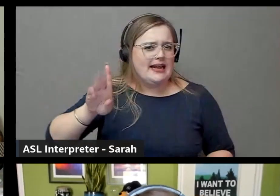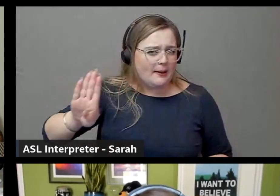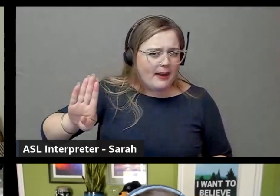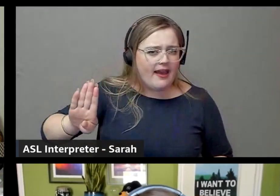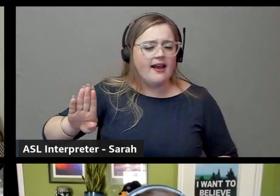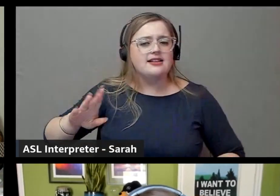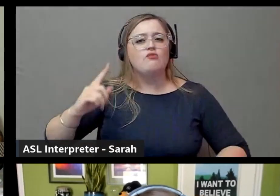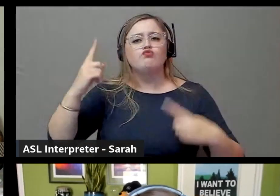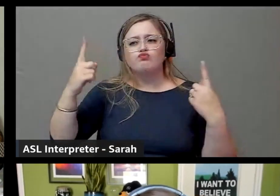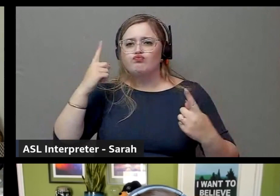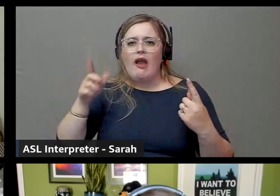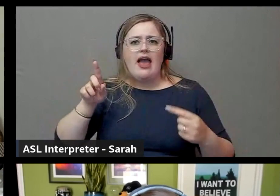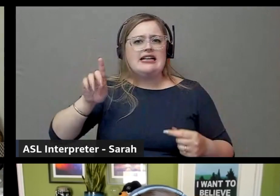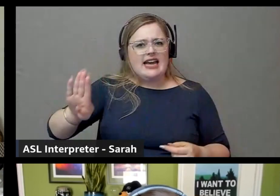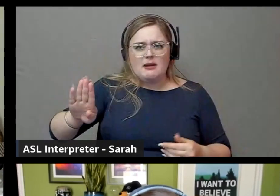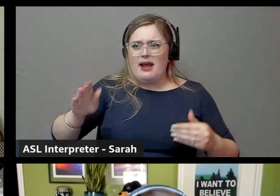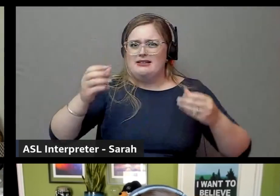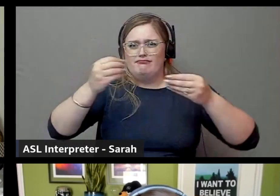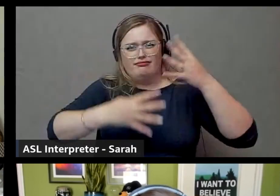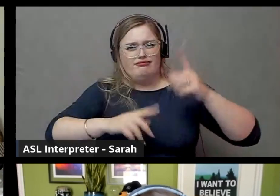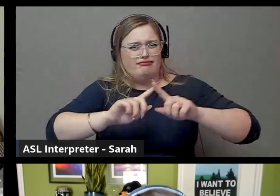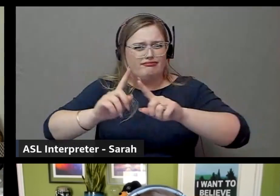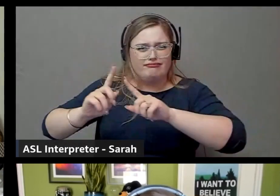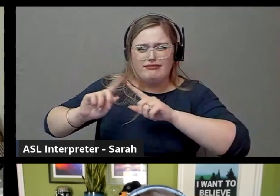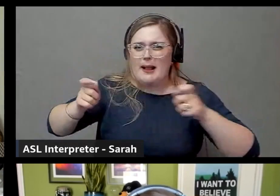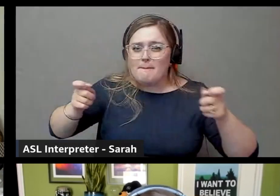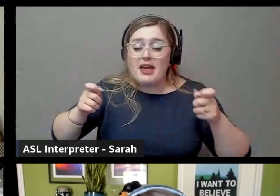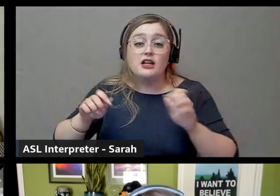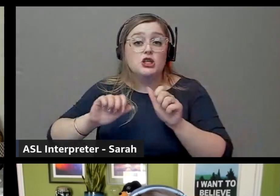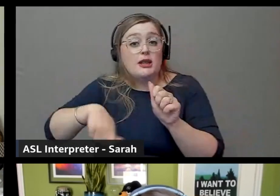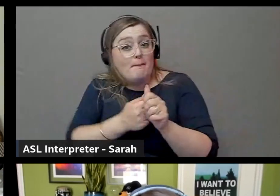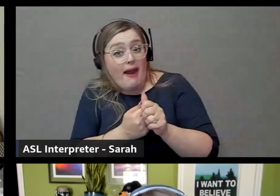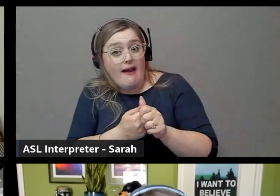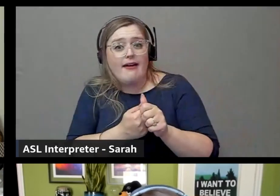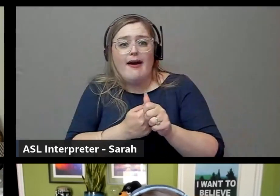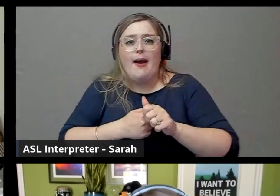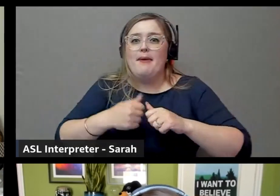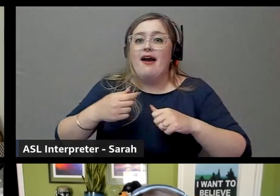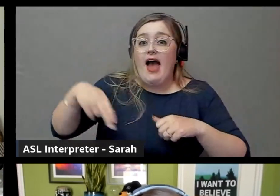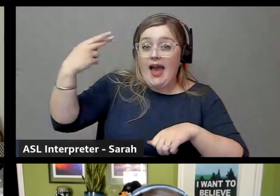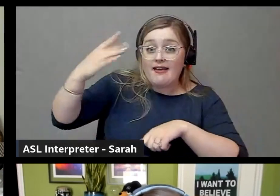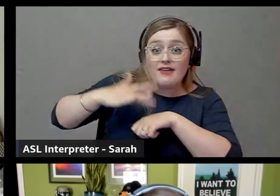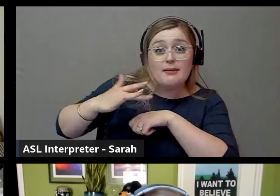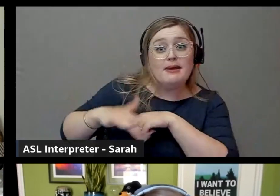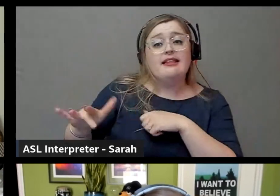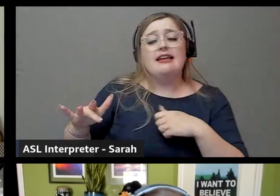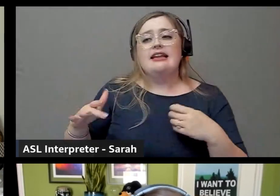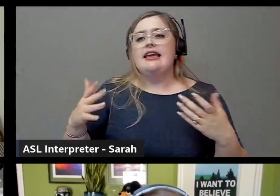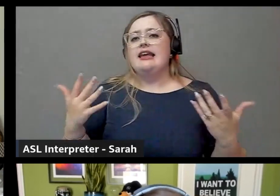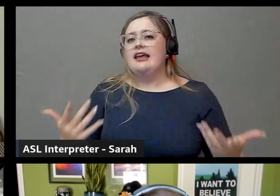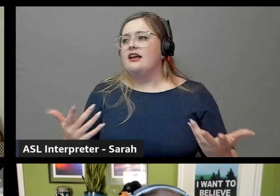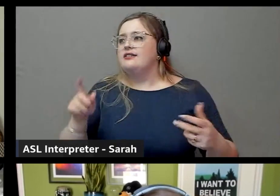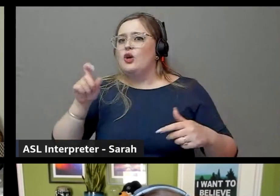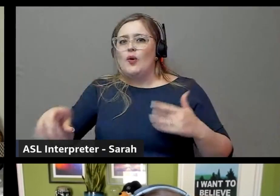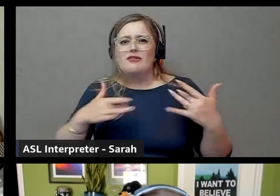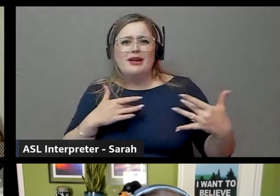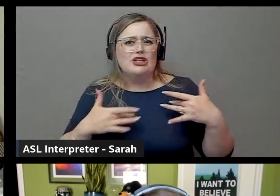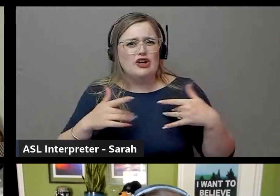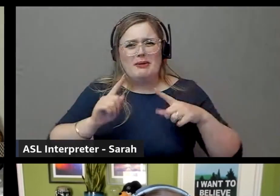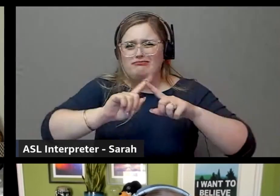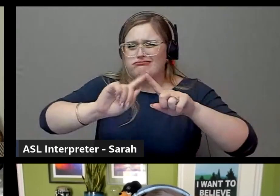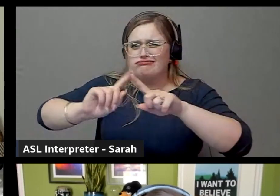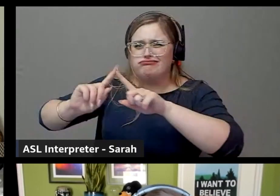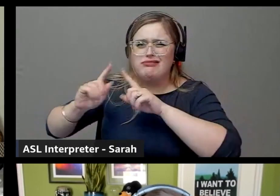database. There's a lot of things to manage. You have to worry about backups. You have to worry about high availability. You have to worry about quite a lot of things